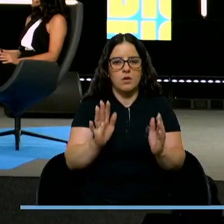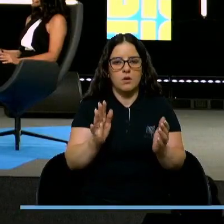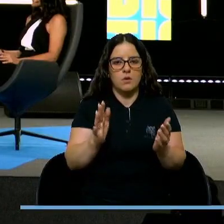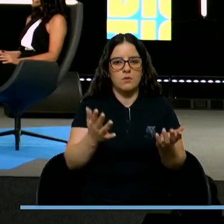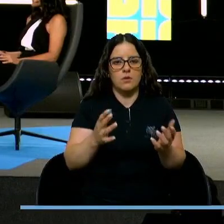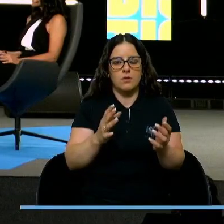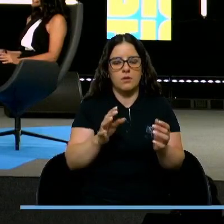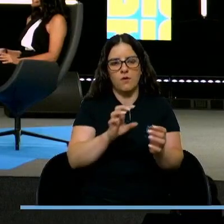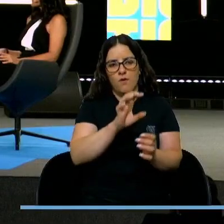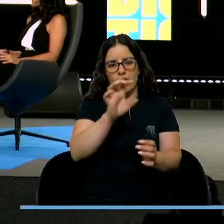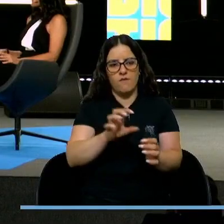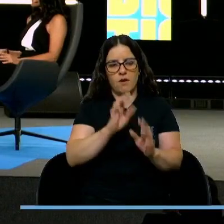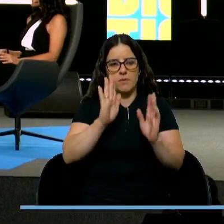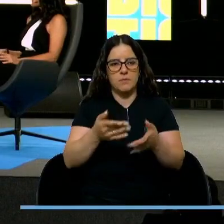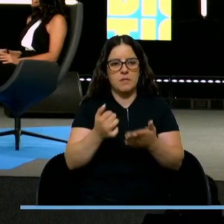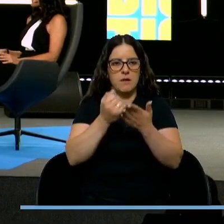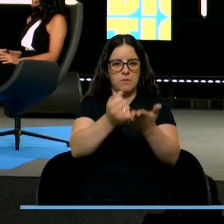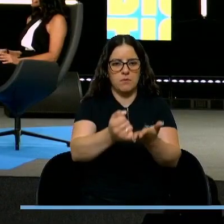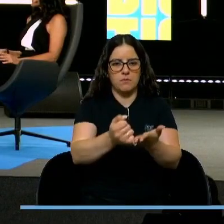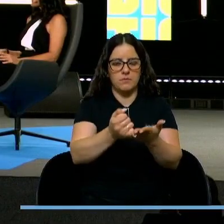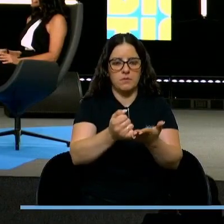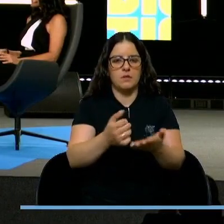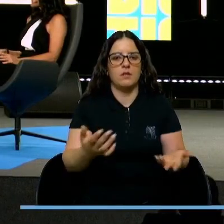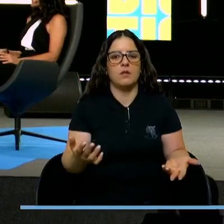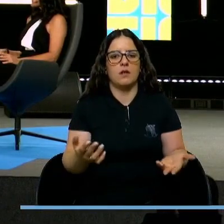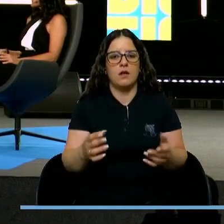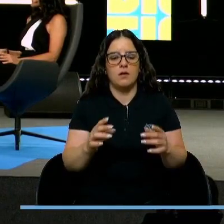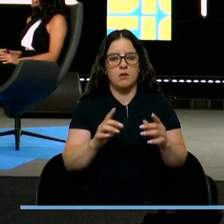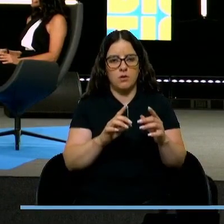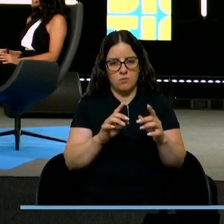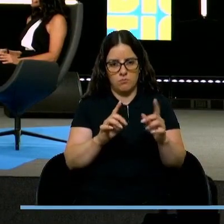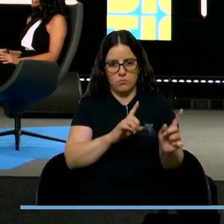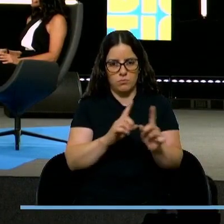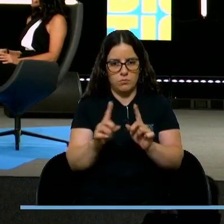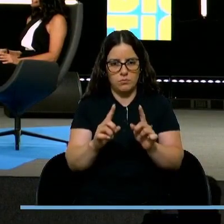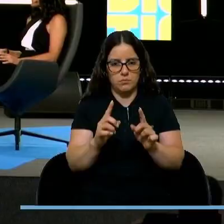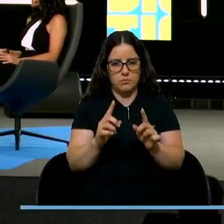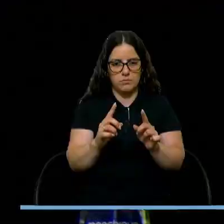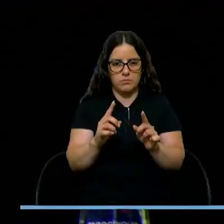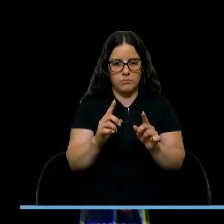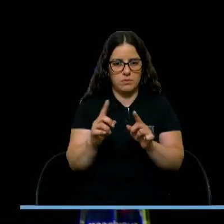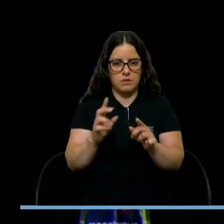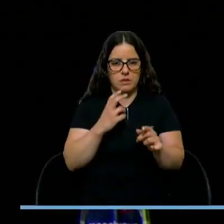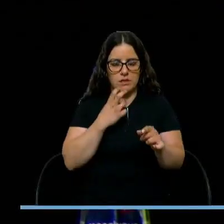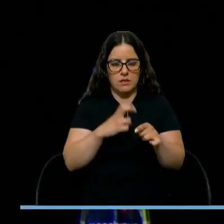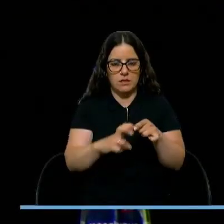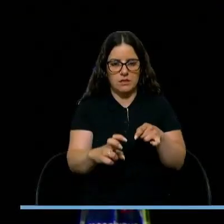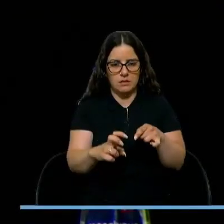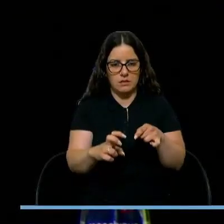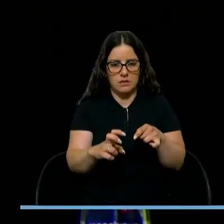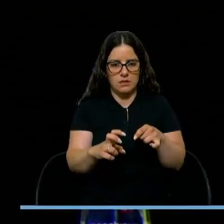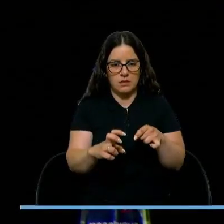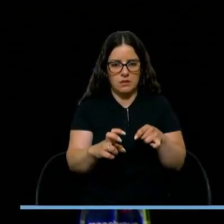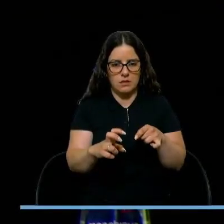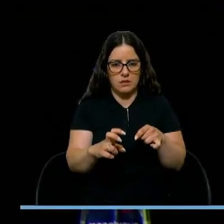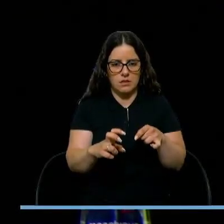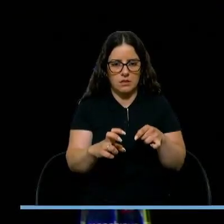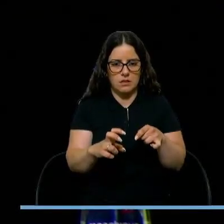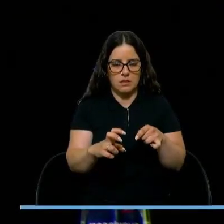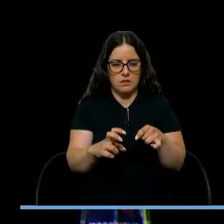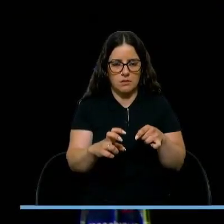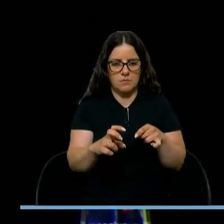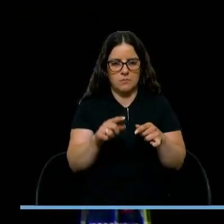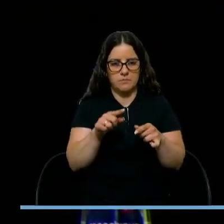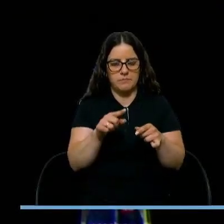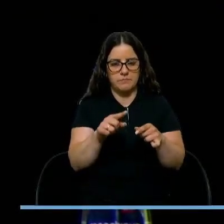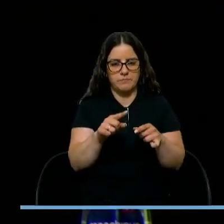sustainable by design chains. Electric mobility for us, so that we can move towards a transport transition, to